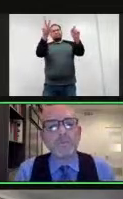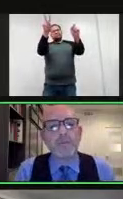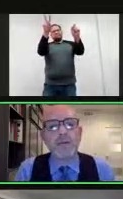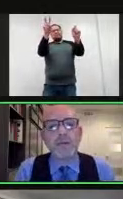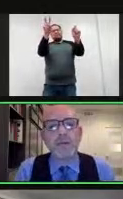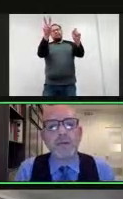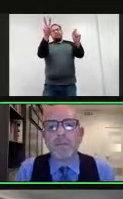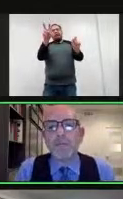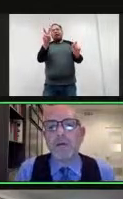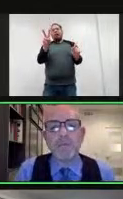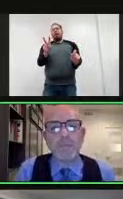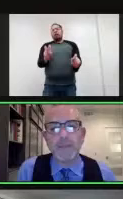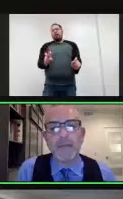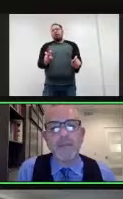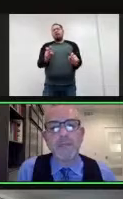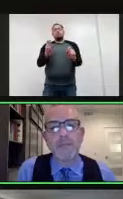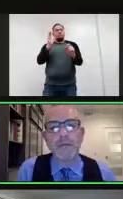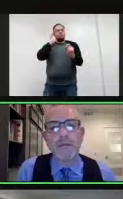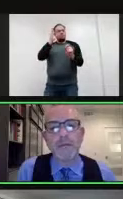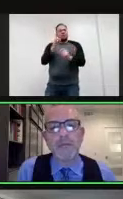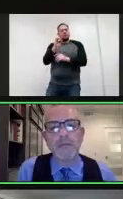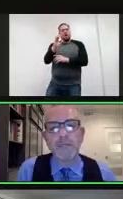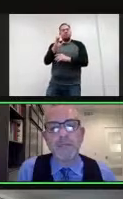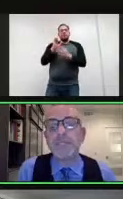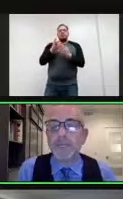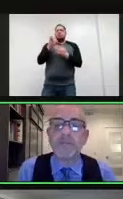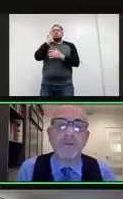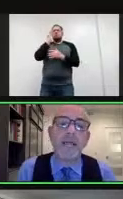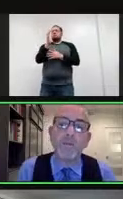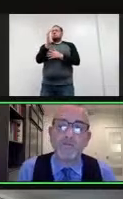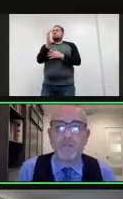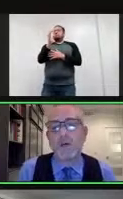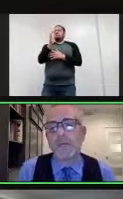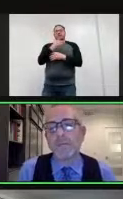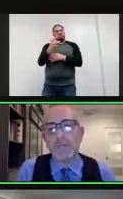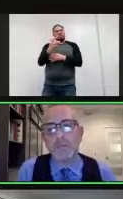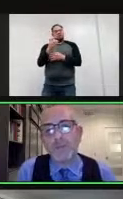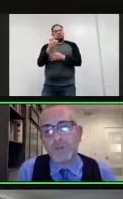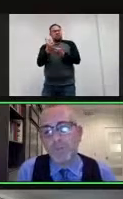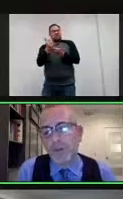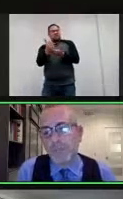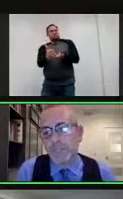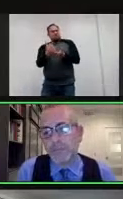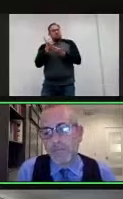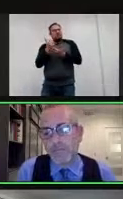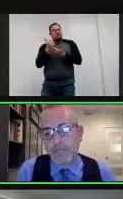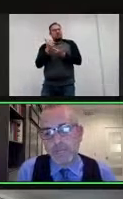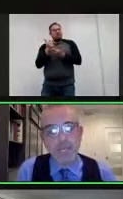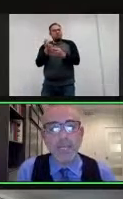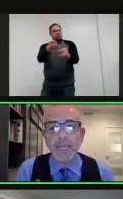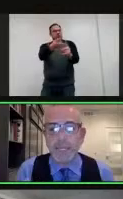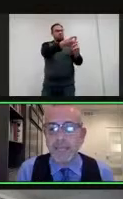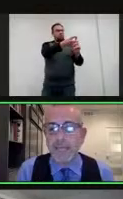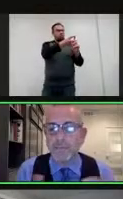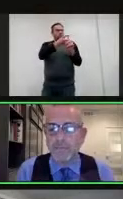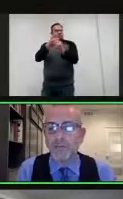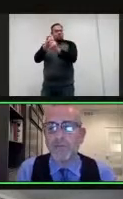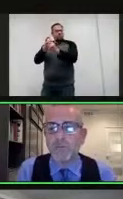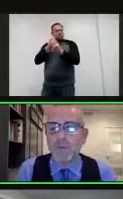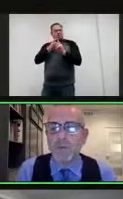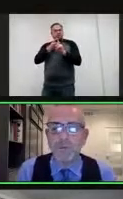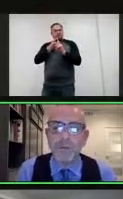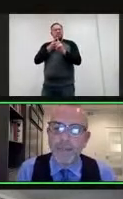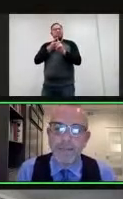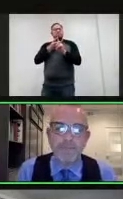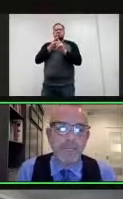will be a document that is typically a very helpful document in the recruiting process so the candidates can get a picture